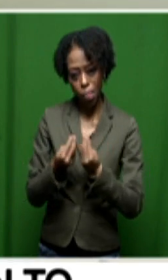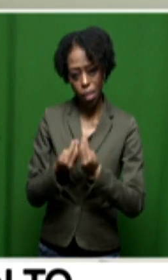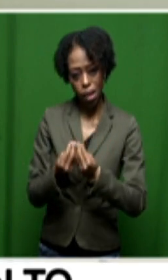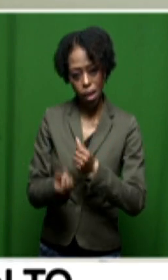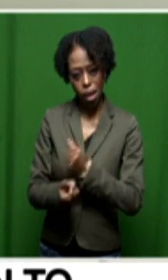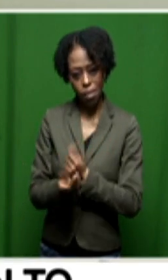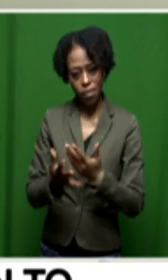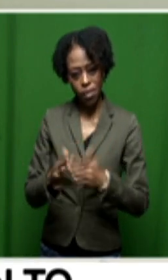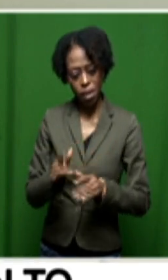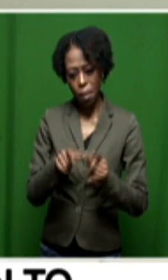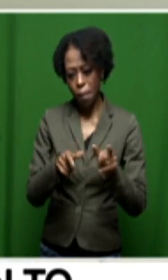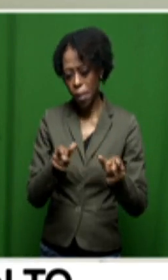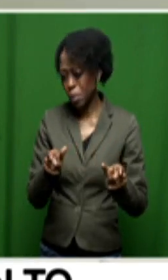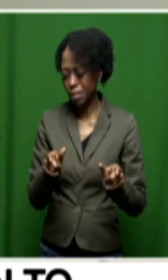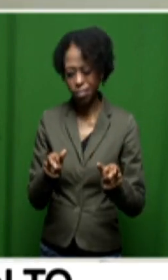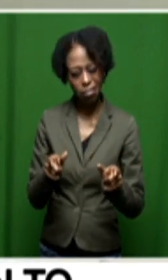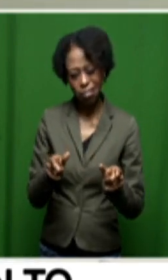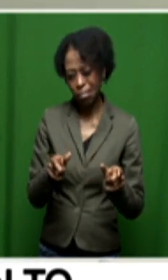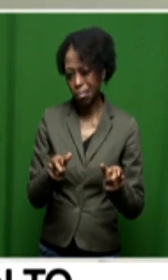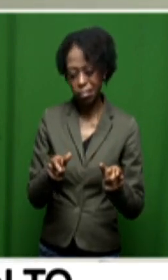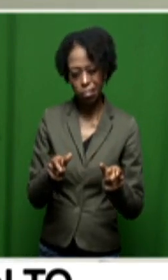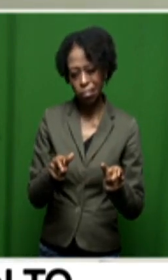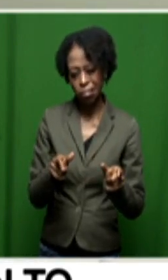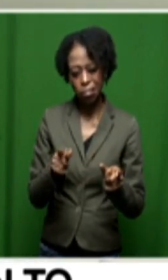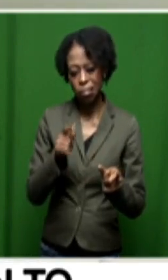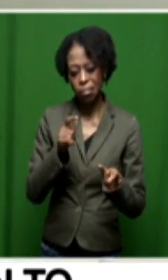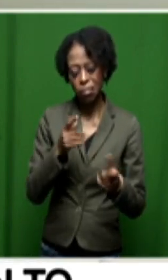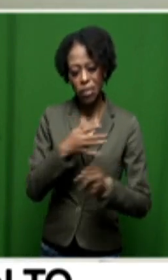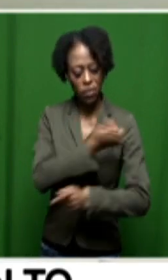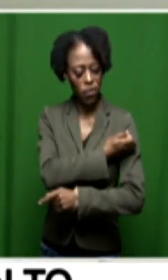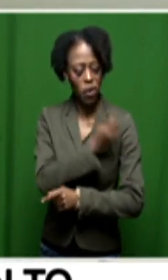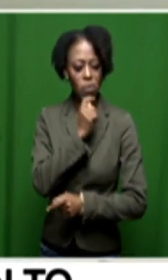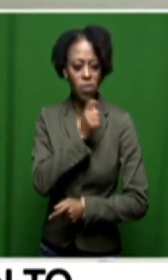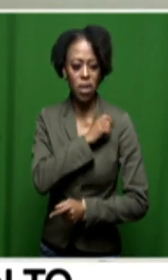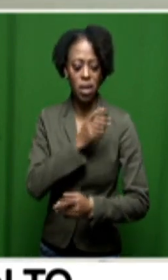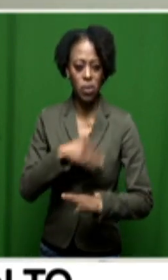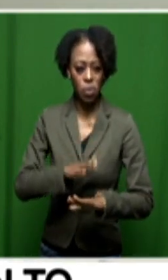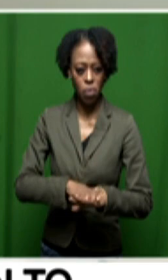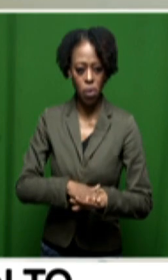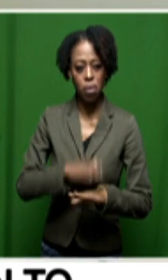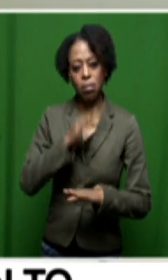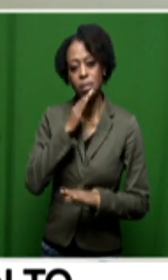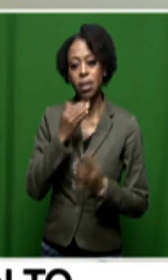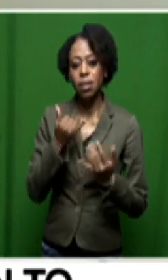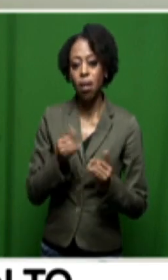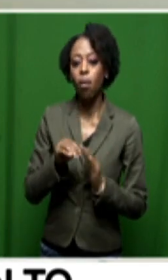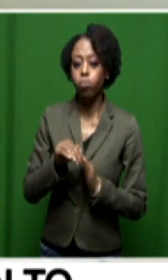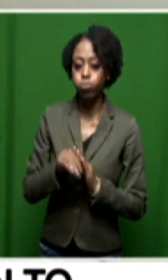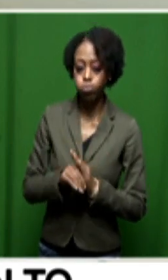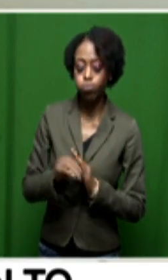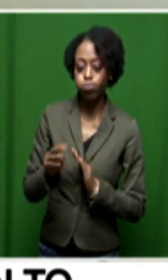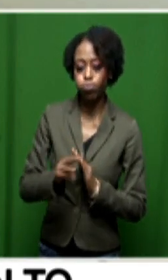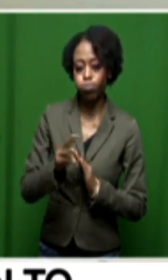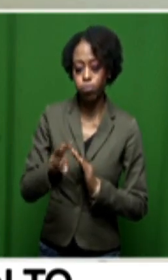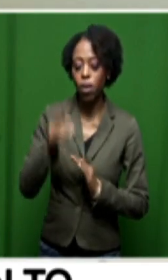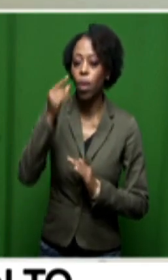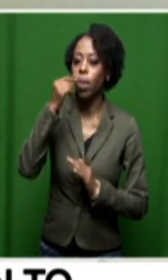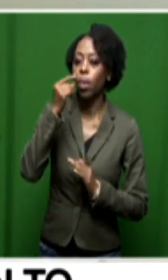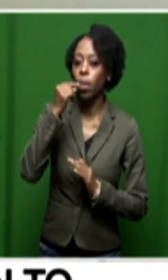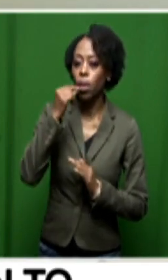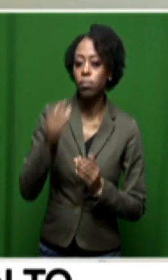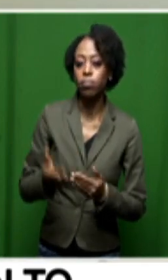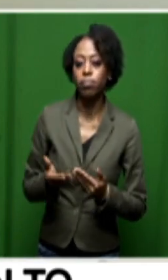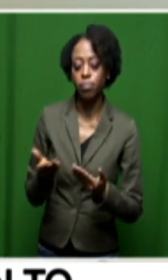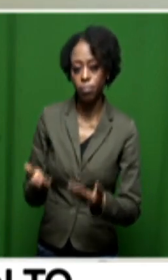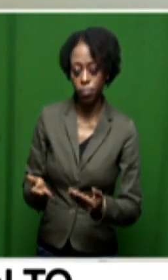where people have lost the value of the vaccines, there's been a decline in the immunization